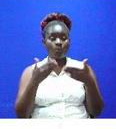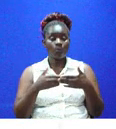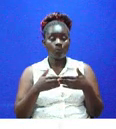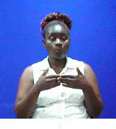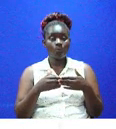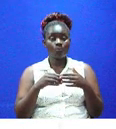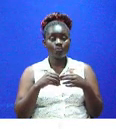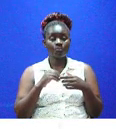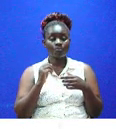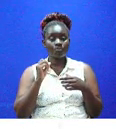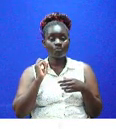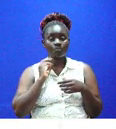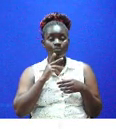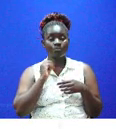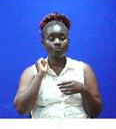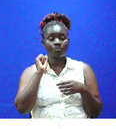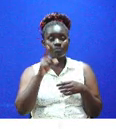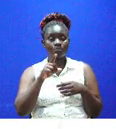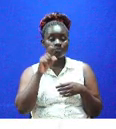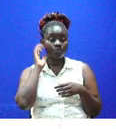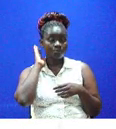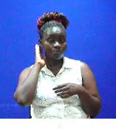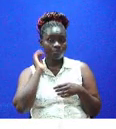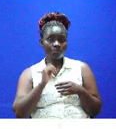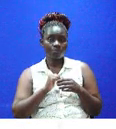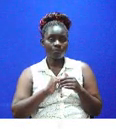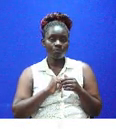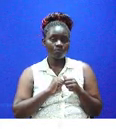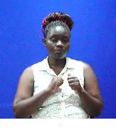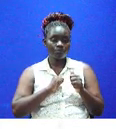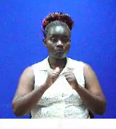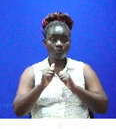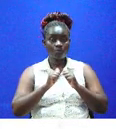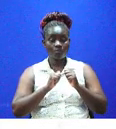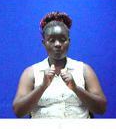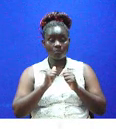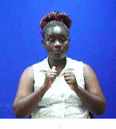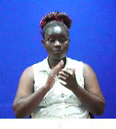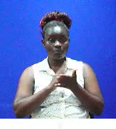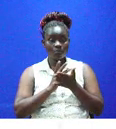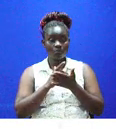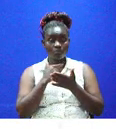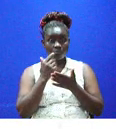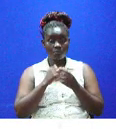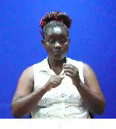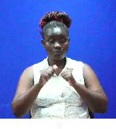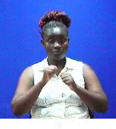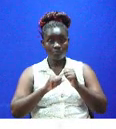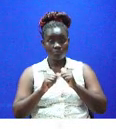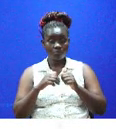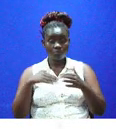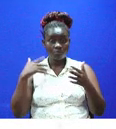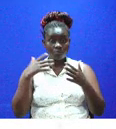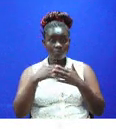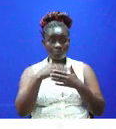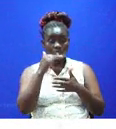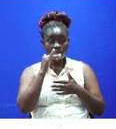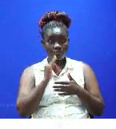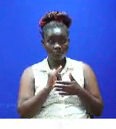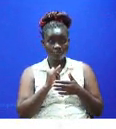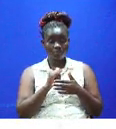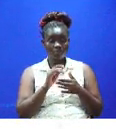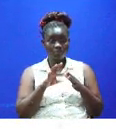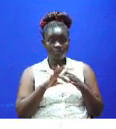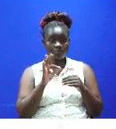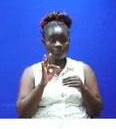should have had an amendment to part of the current act is the fact that